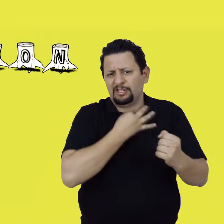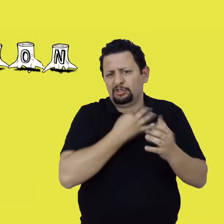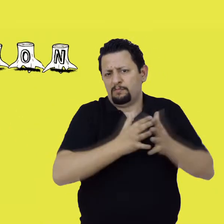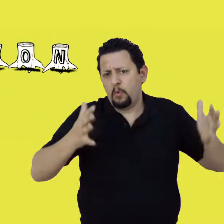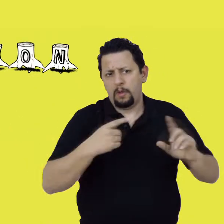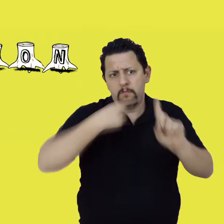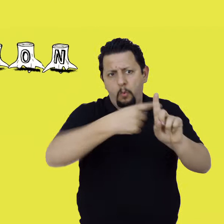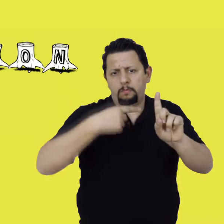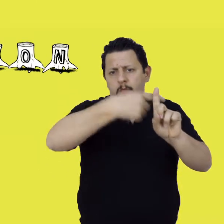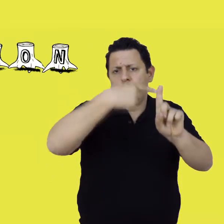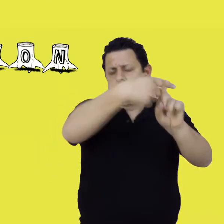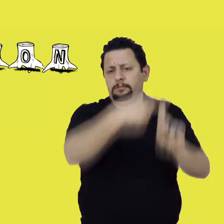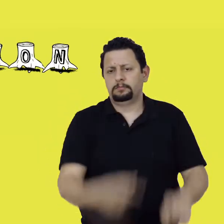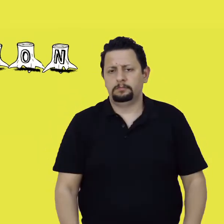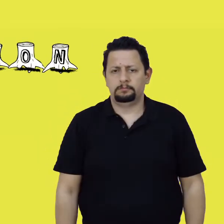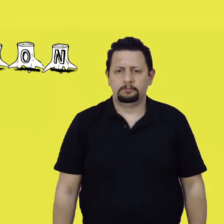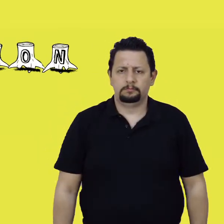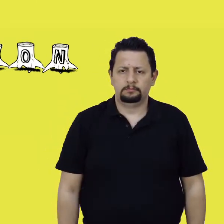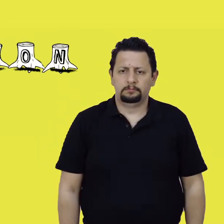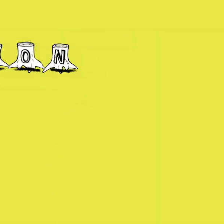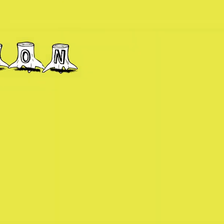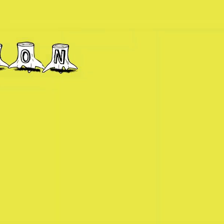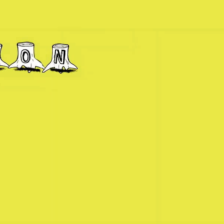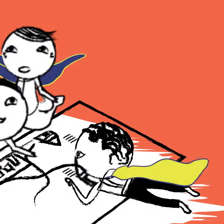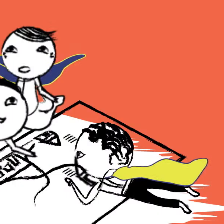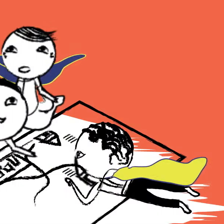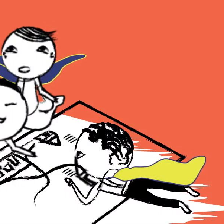word deforestation. Deforestation.